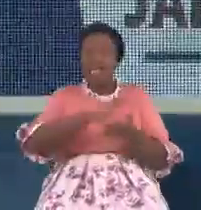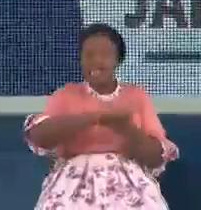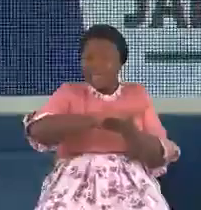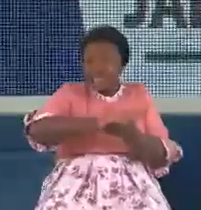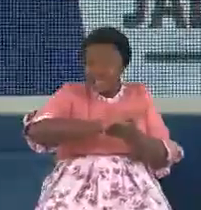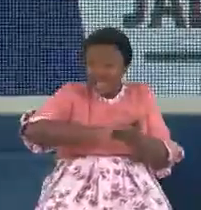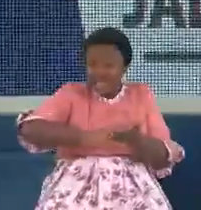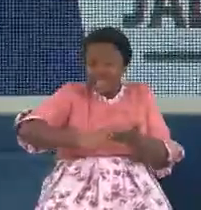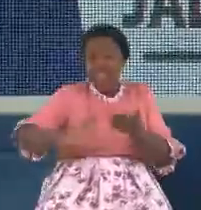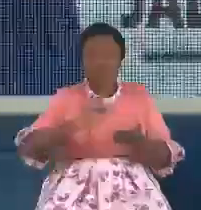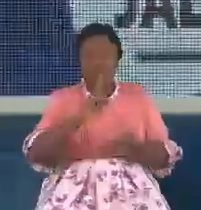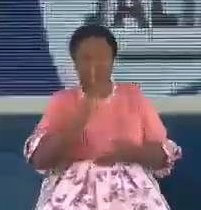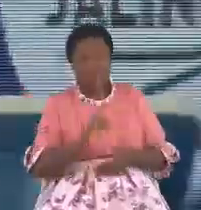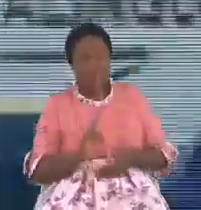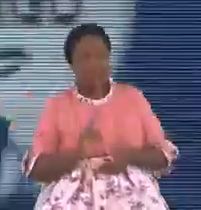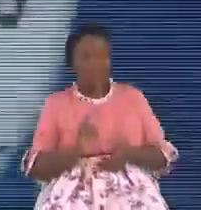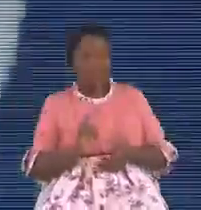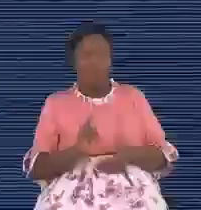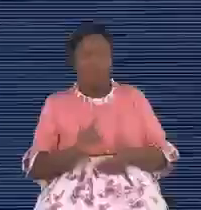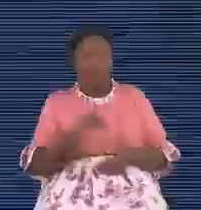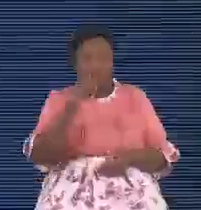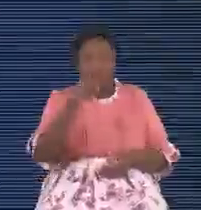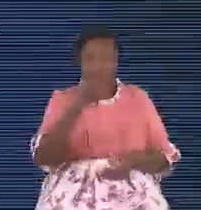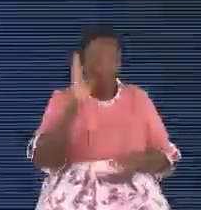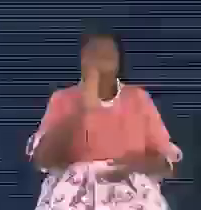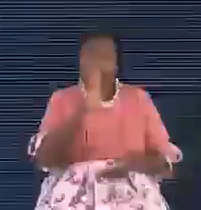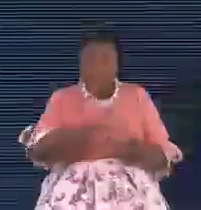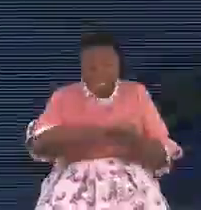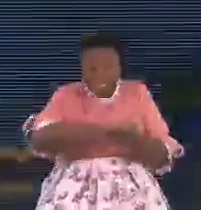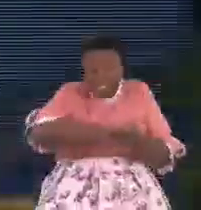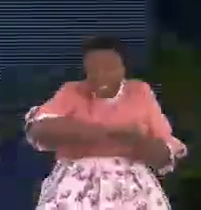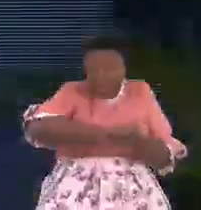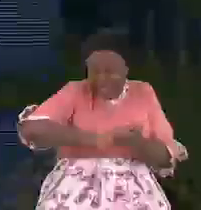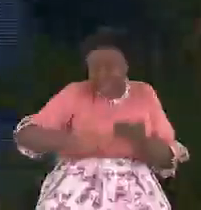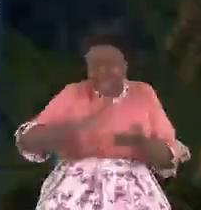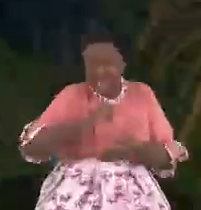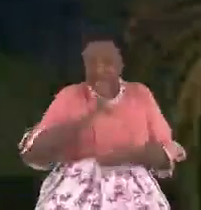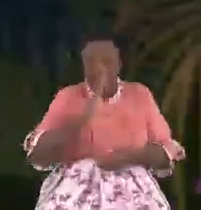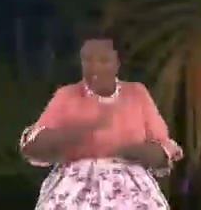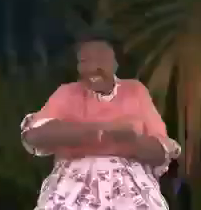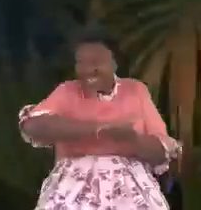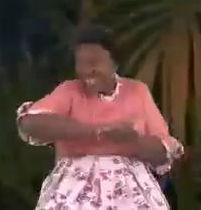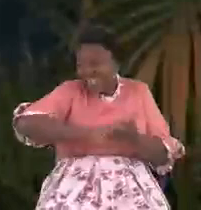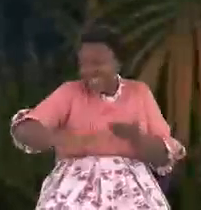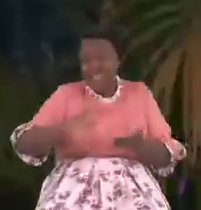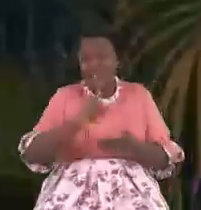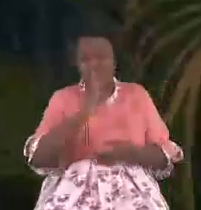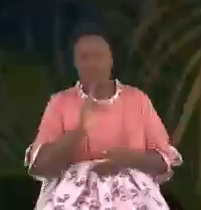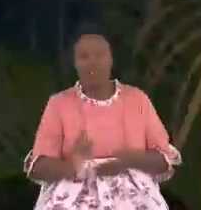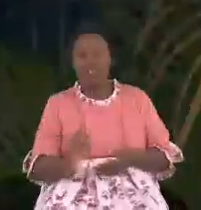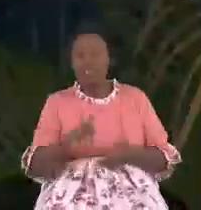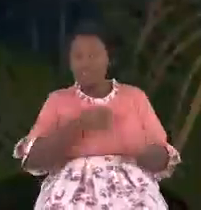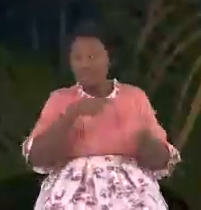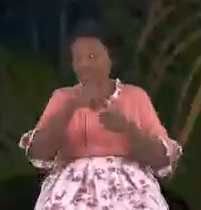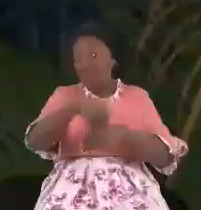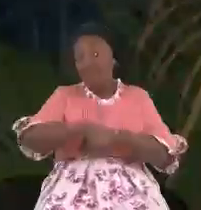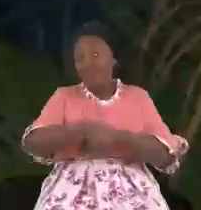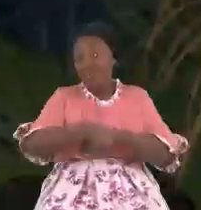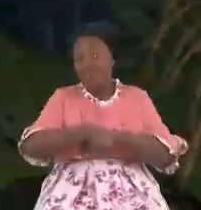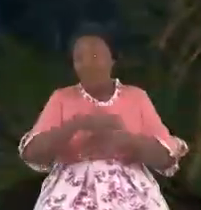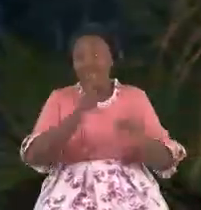indeed you'll be cleansed and you'll be clean indeed tonight the